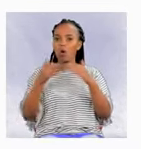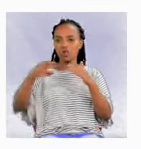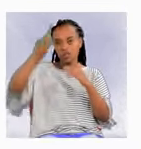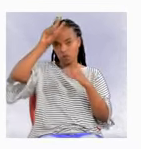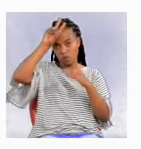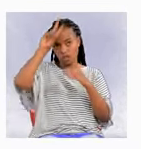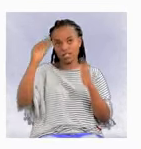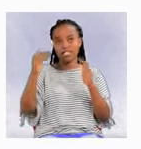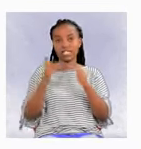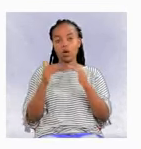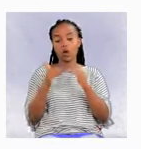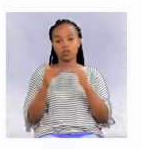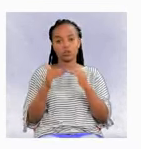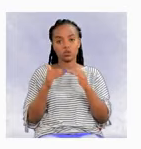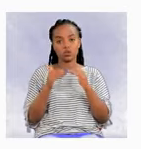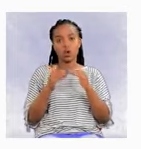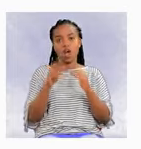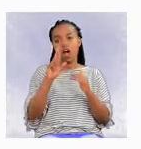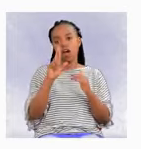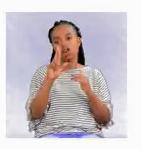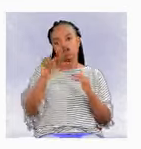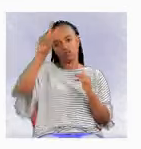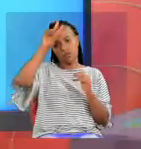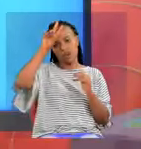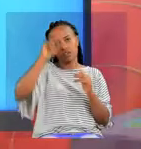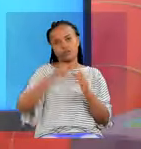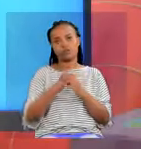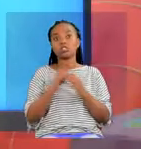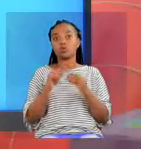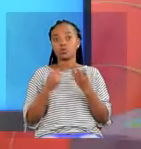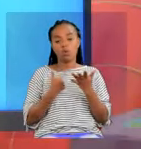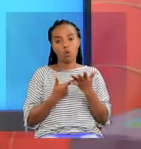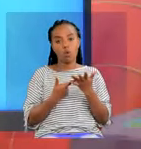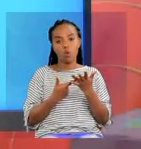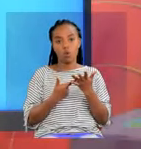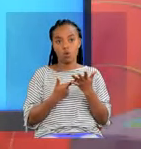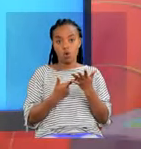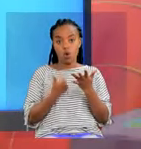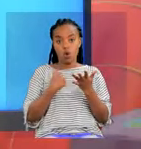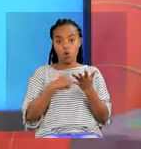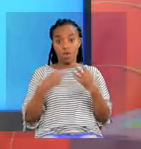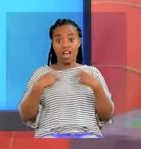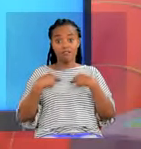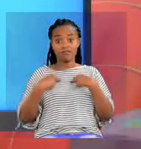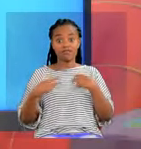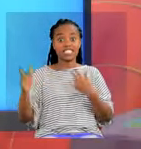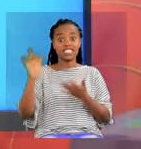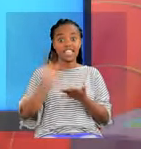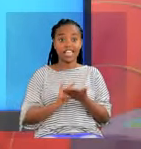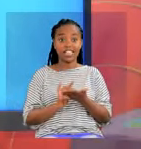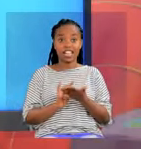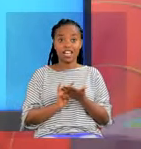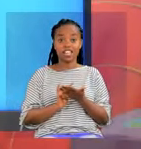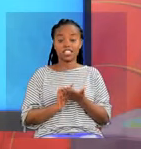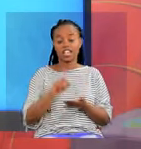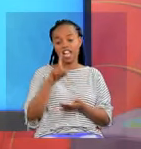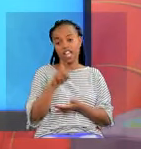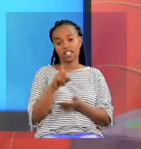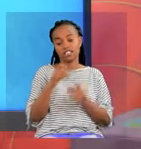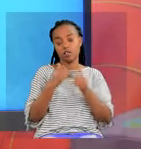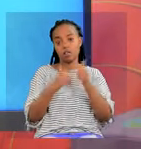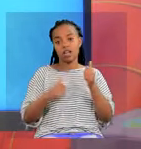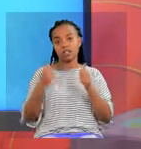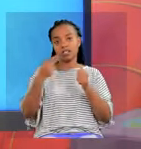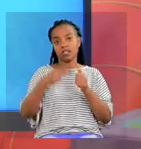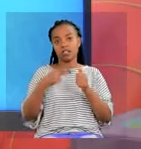squared is equal to r squared. So since we have center x minus